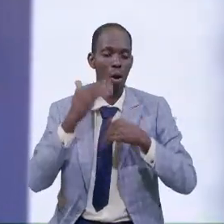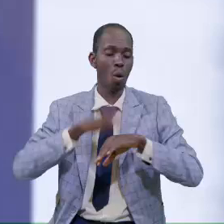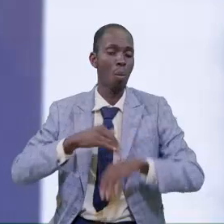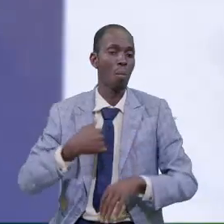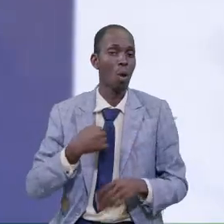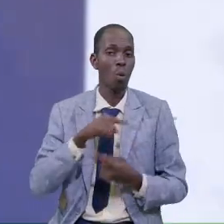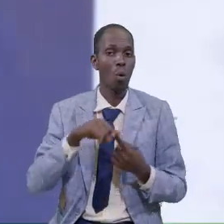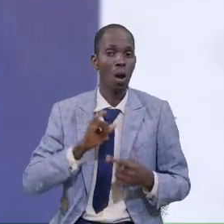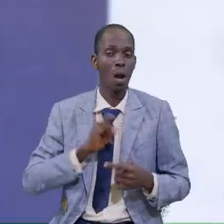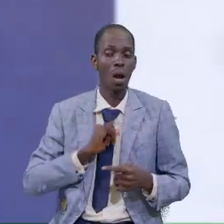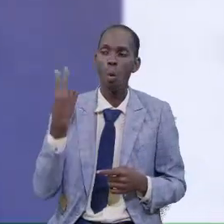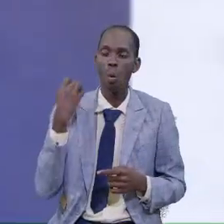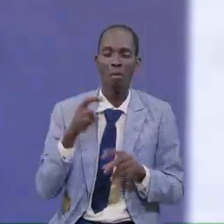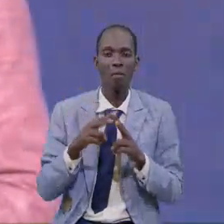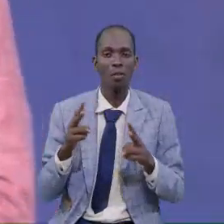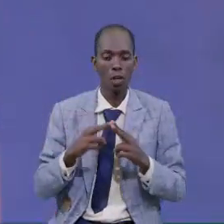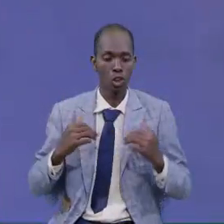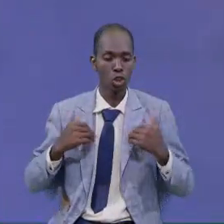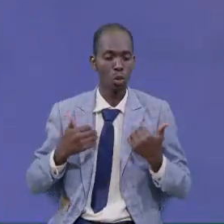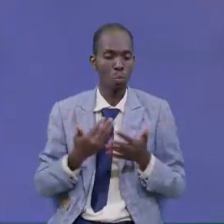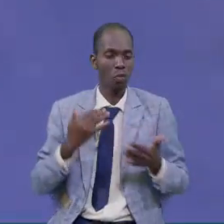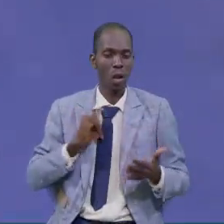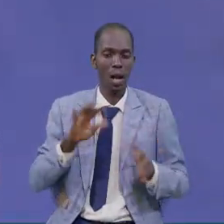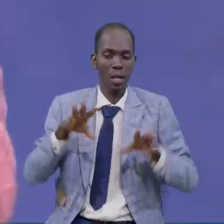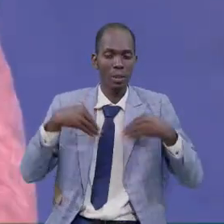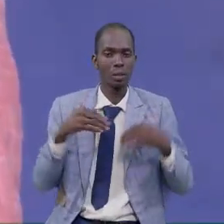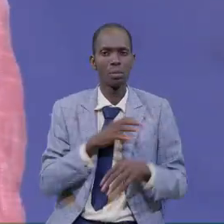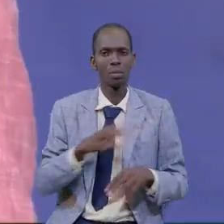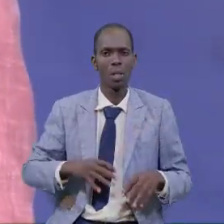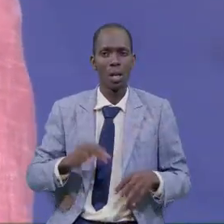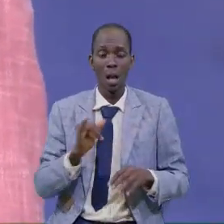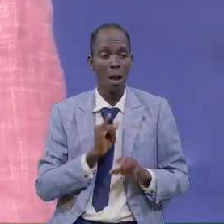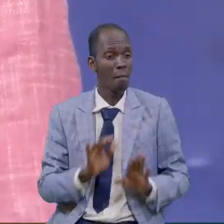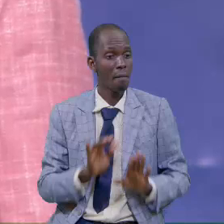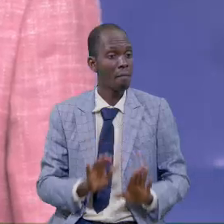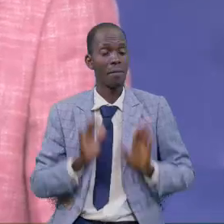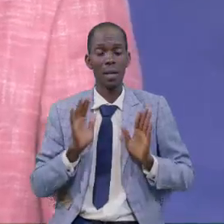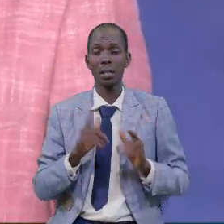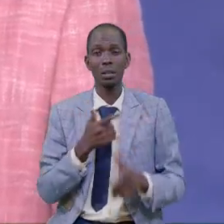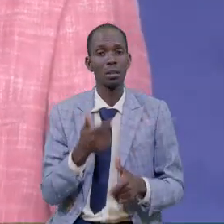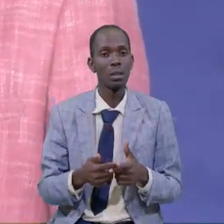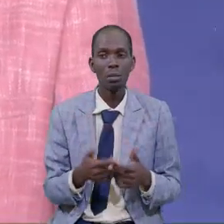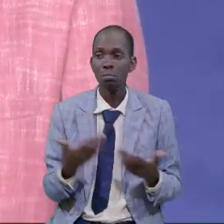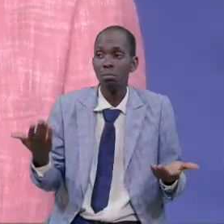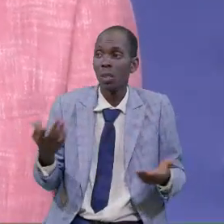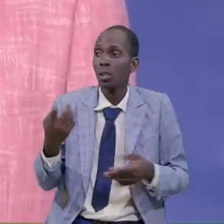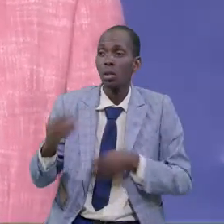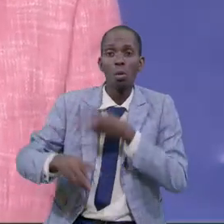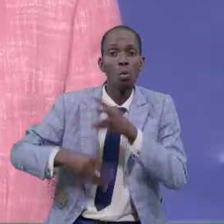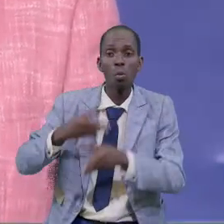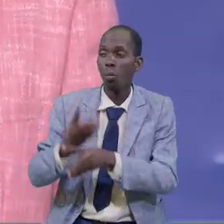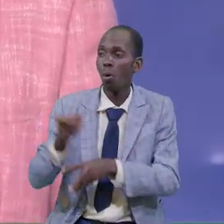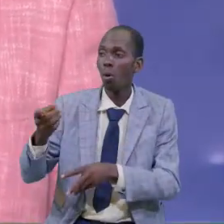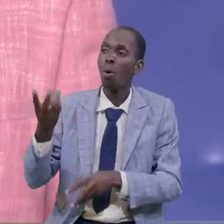became born again, I feared them. After all, the society was responsible for my